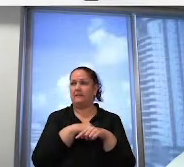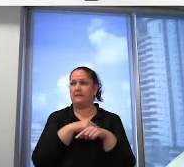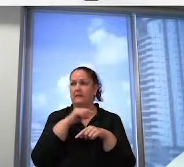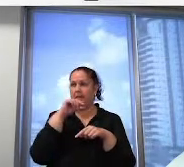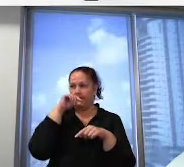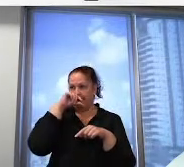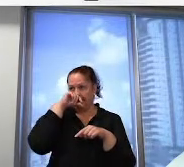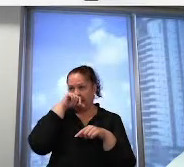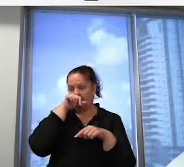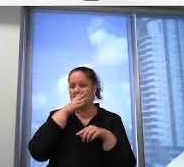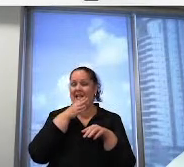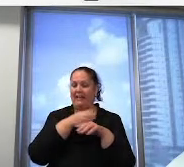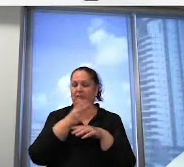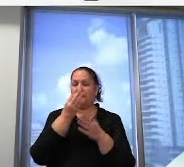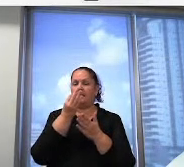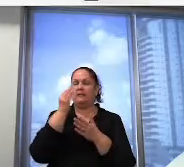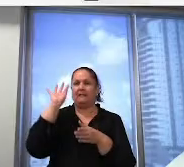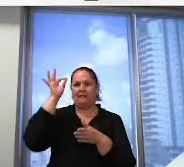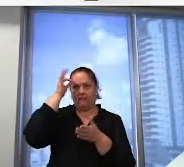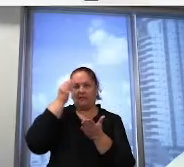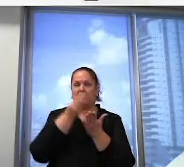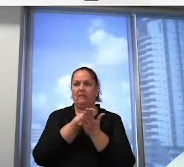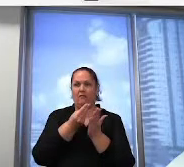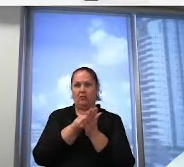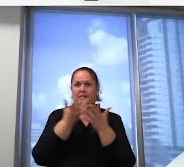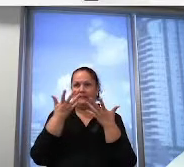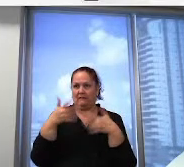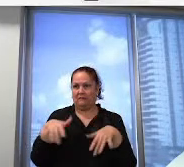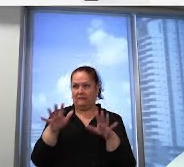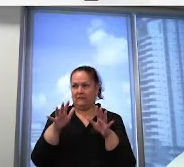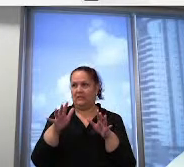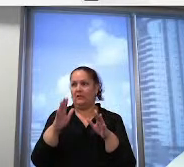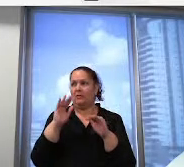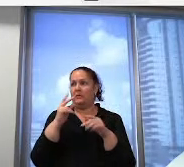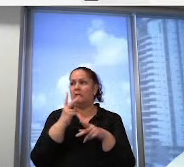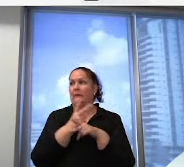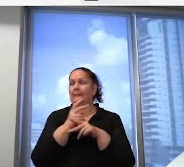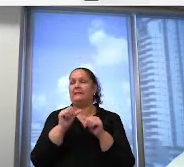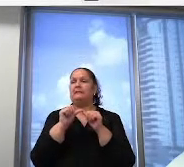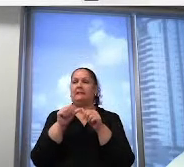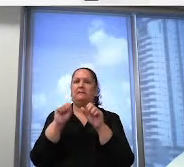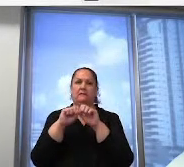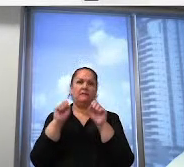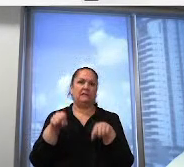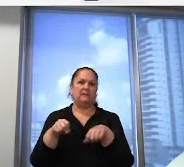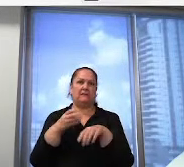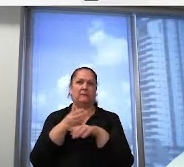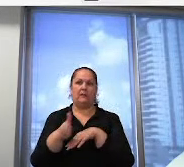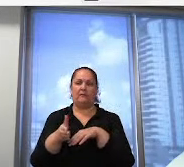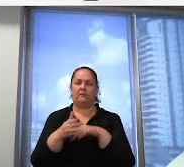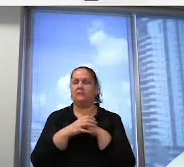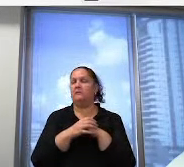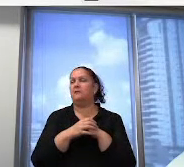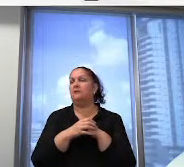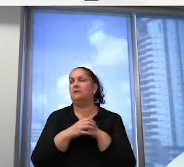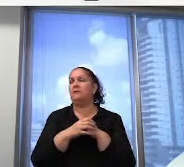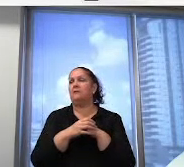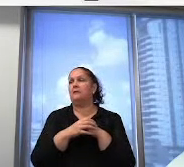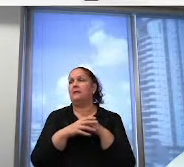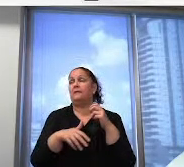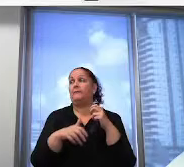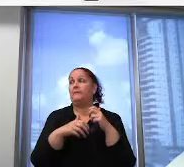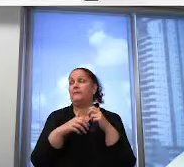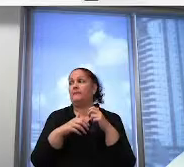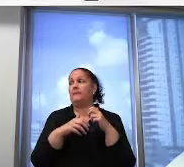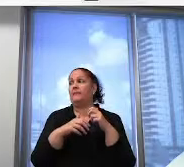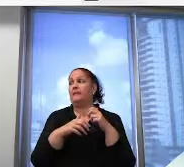is after the federal funding clearing is completed and helping maintain the systems afterwards. The problem